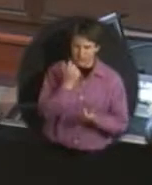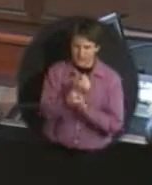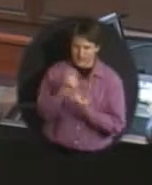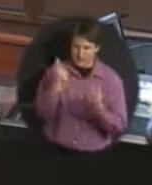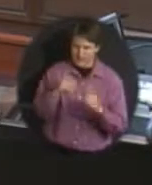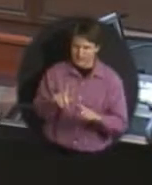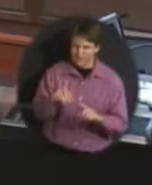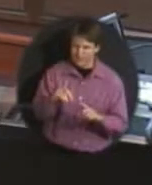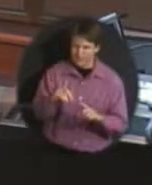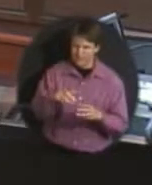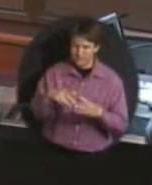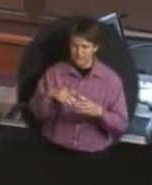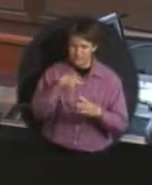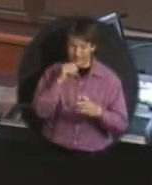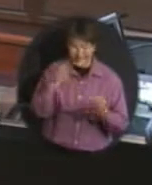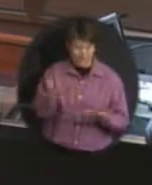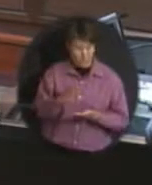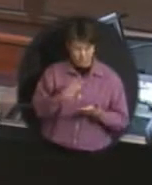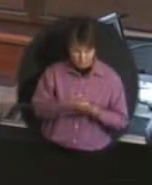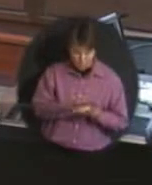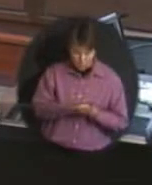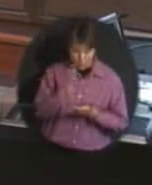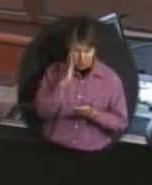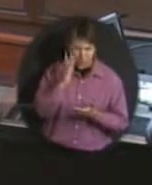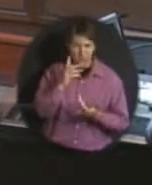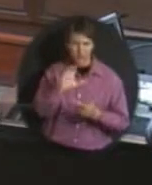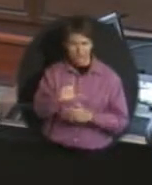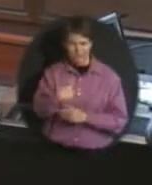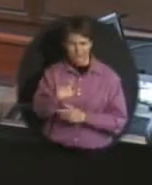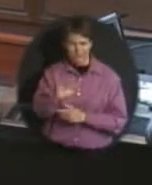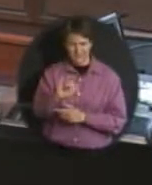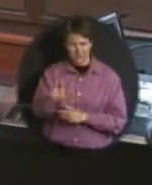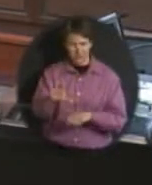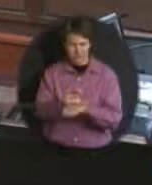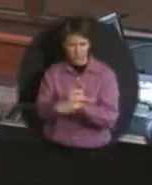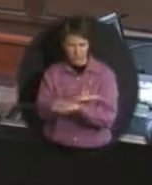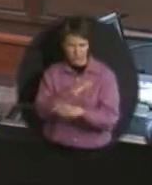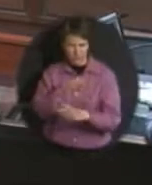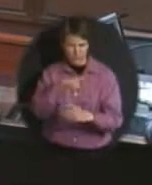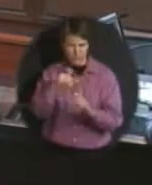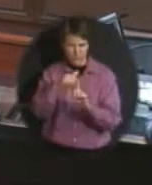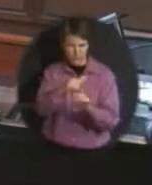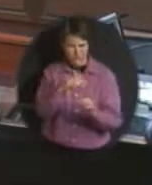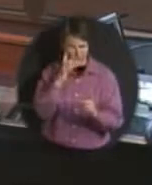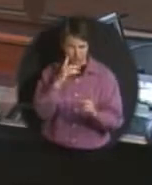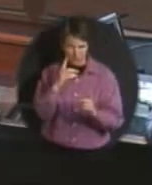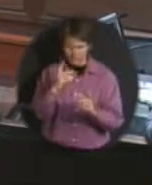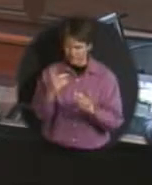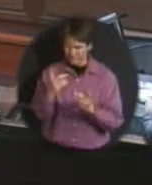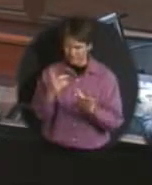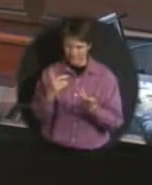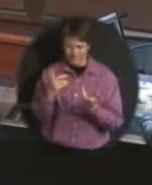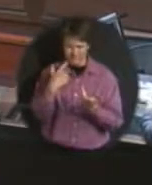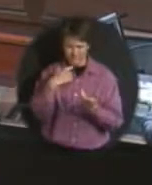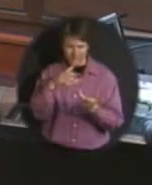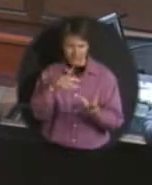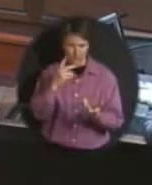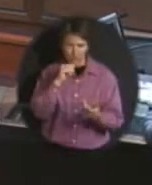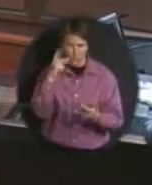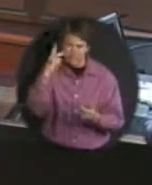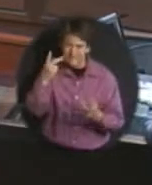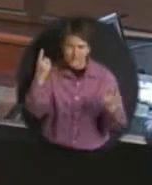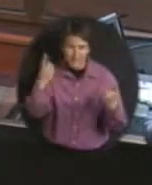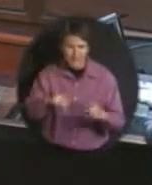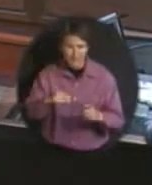of school, aren't we, as well? I mean, with cyberbullying, I mean, it's like chasing smoke, isn't it? It is. It and is. If you don't see the